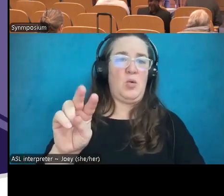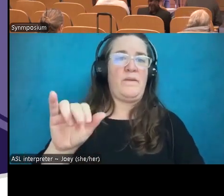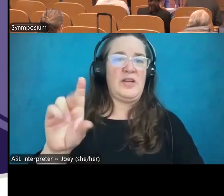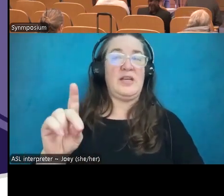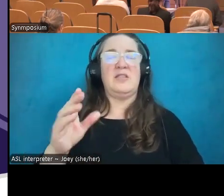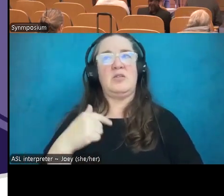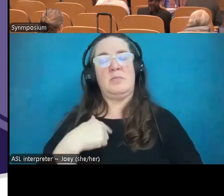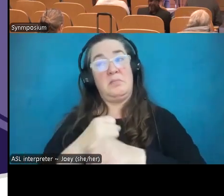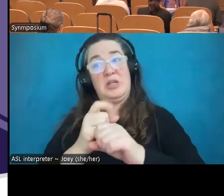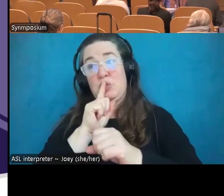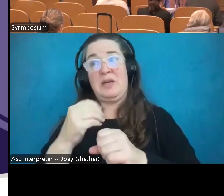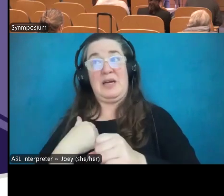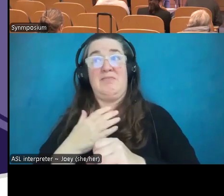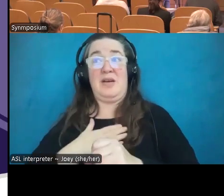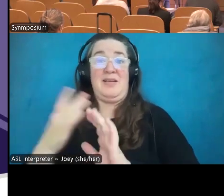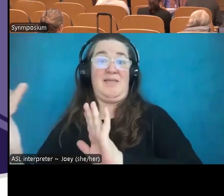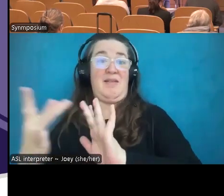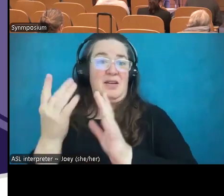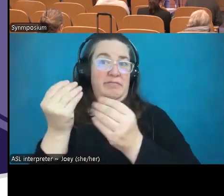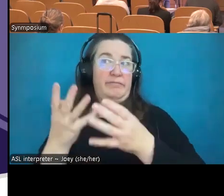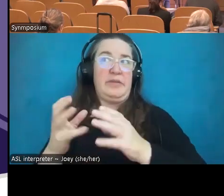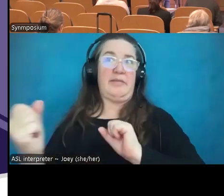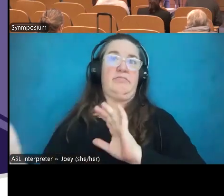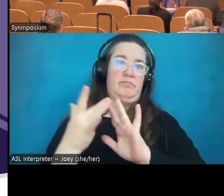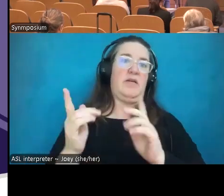about the other panelists' experience.